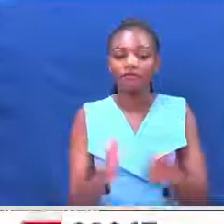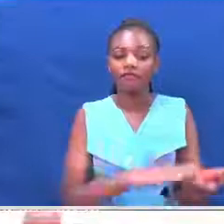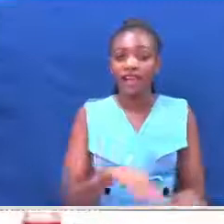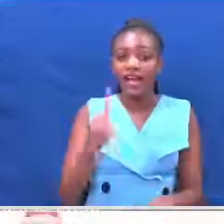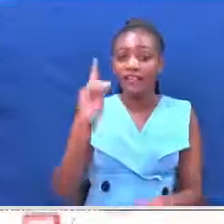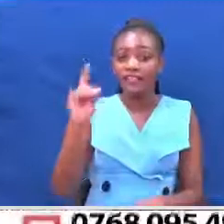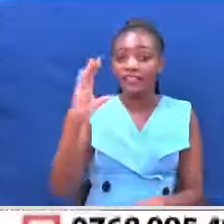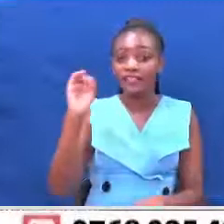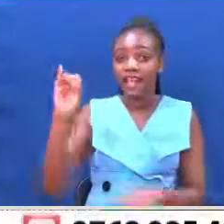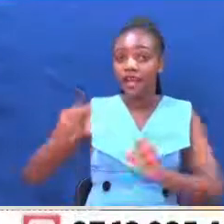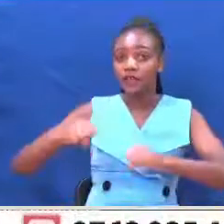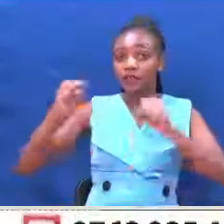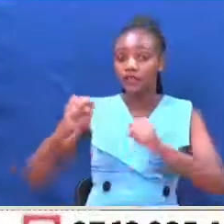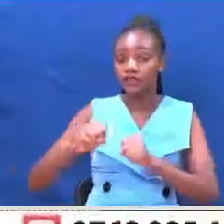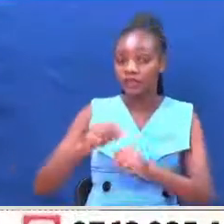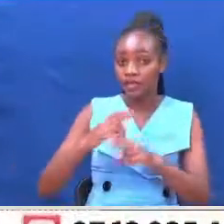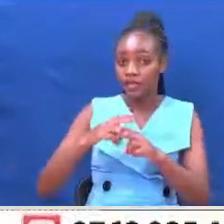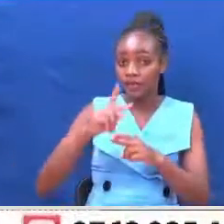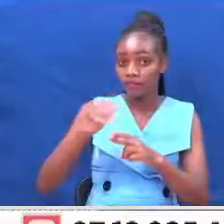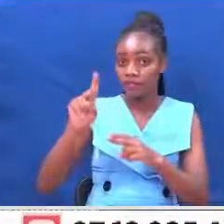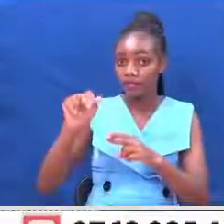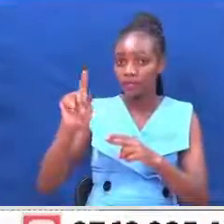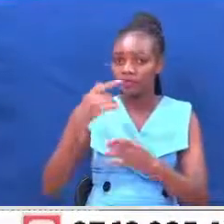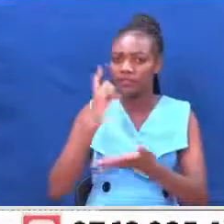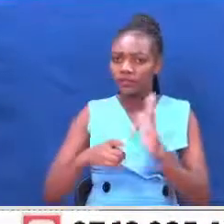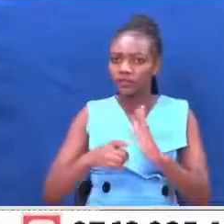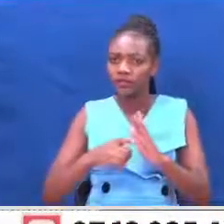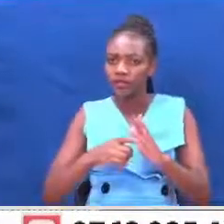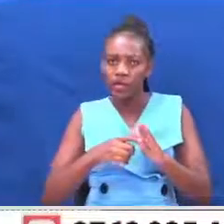Criminal investigations. George Kinoti has denied revisiting the